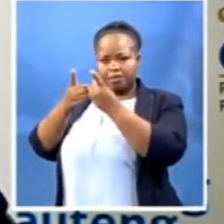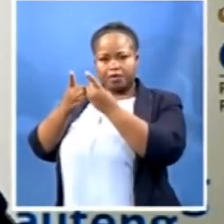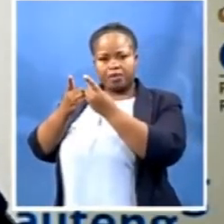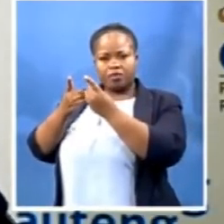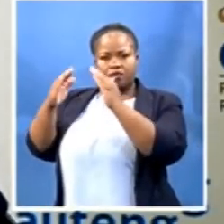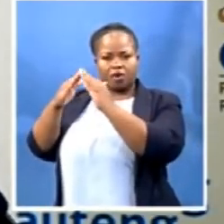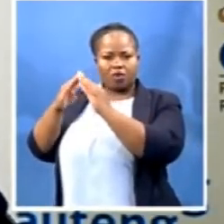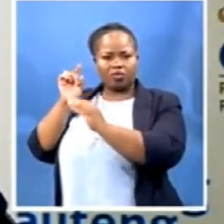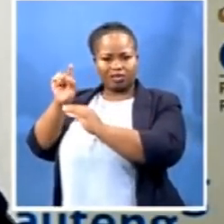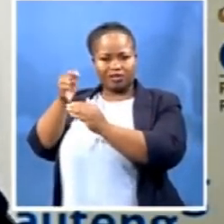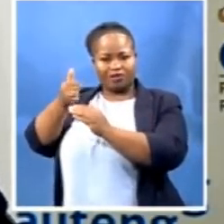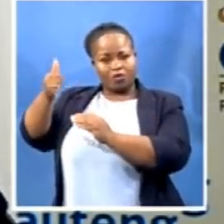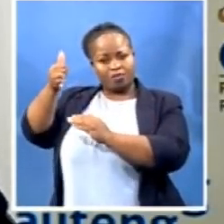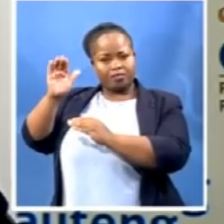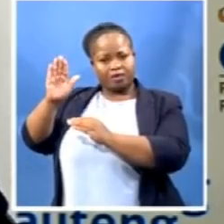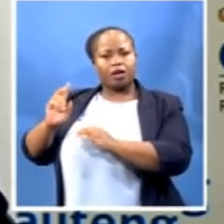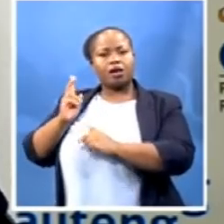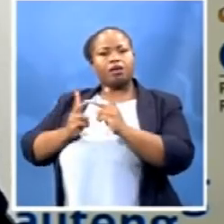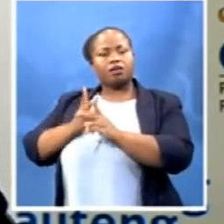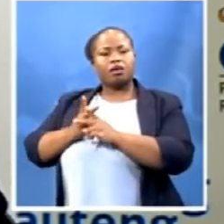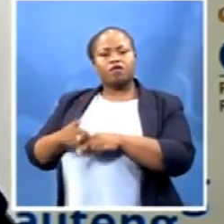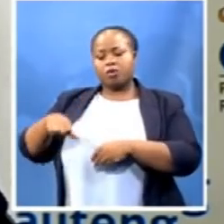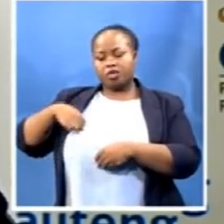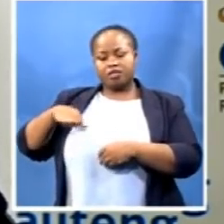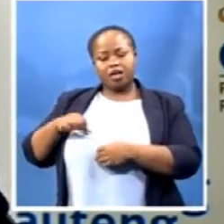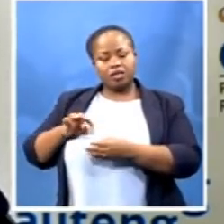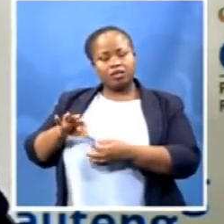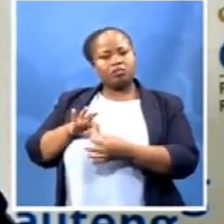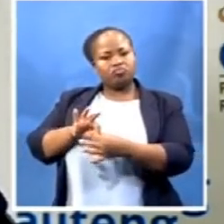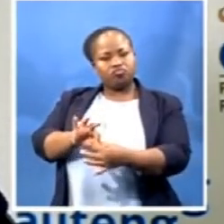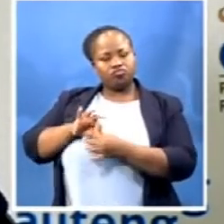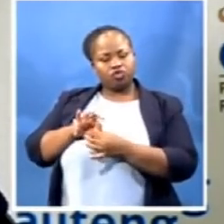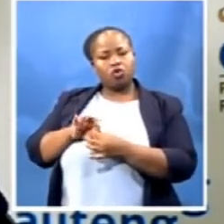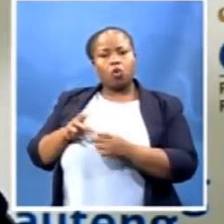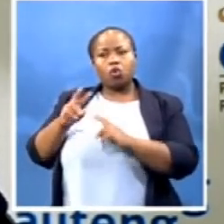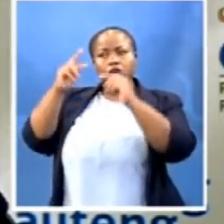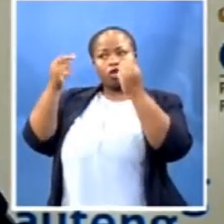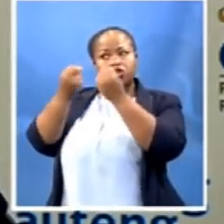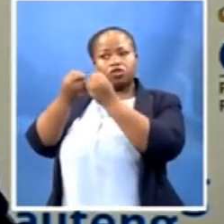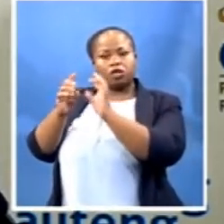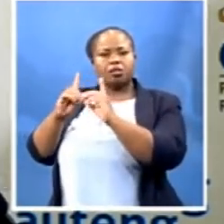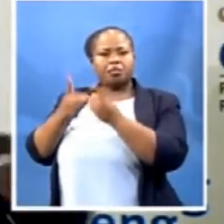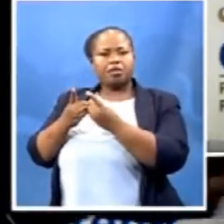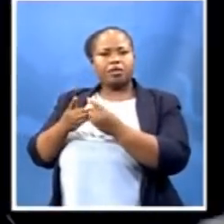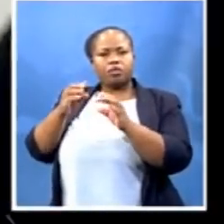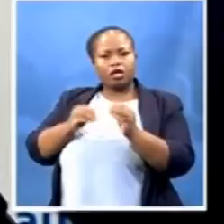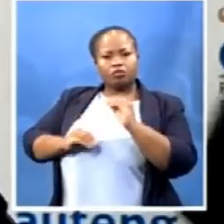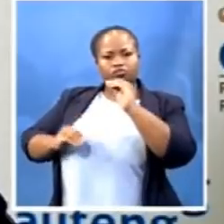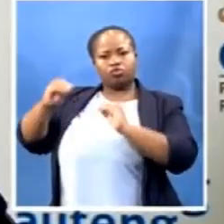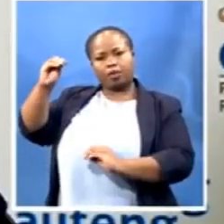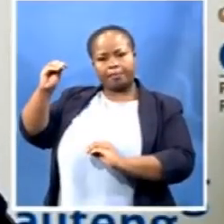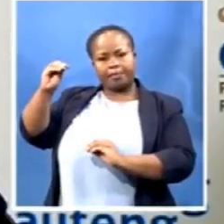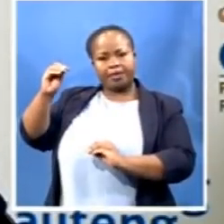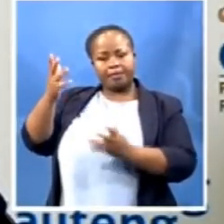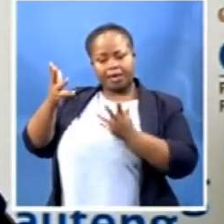arrangements with municipalities or even national departments for land swap. So if a municipality would want to develop the land